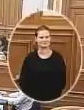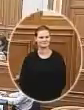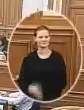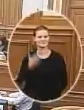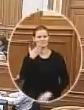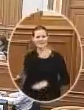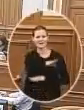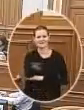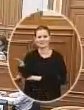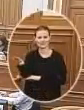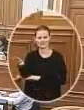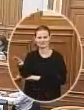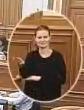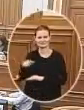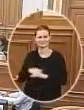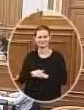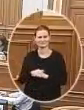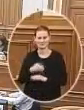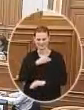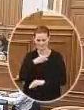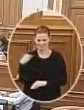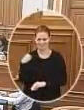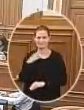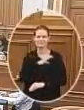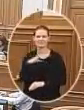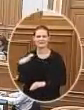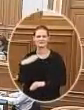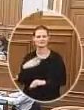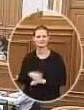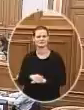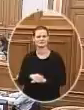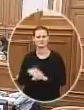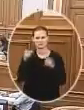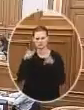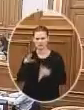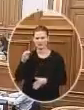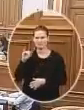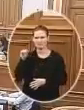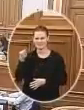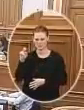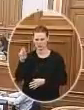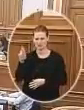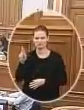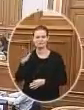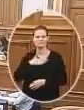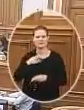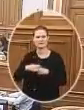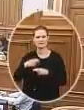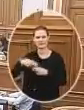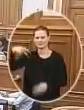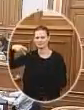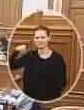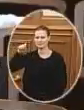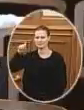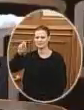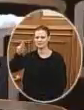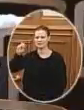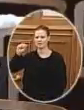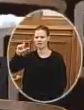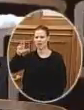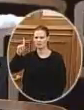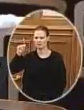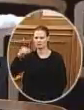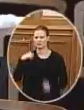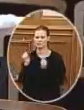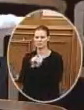Good afternoon, Madam Chair, members of the Council, Director Misner. My name is Peter Albert. I'm with the MTA,